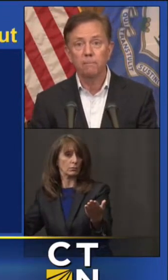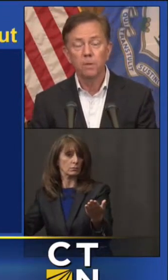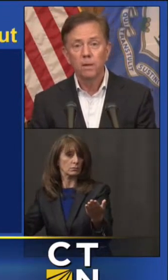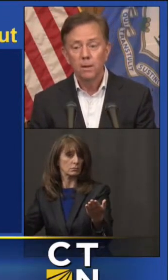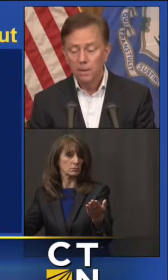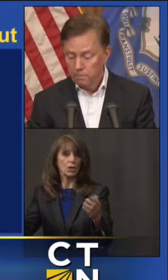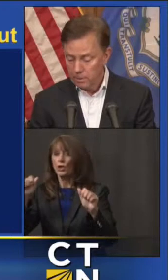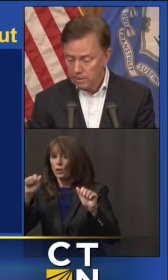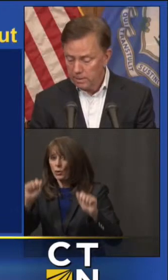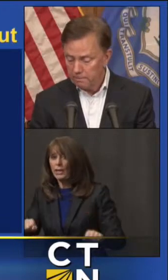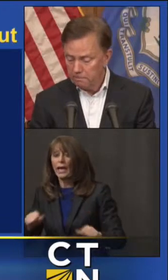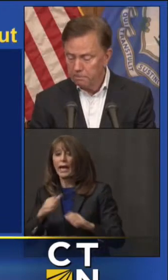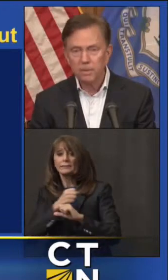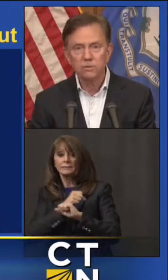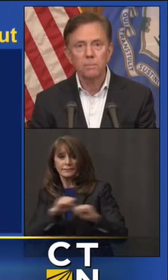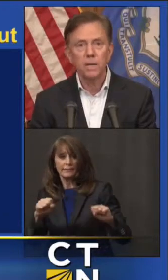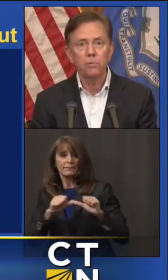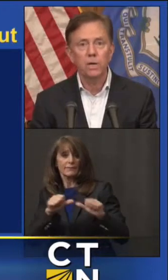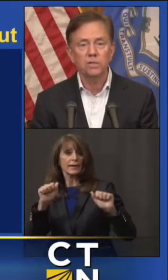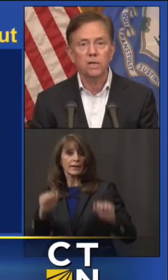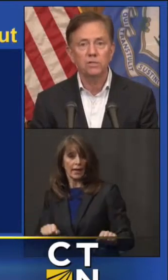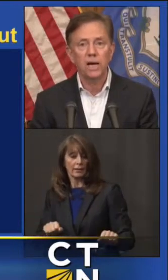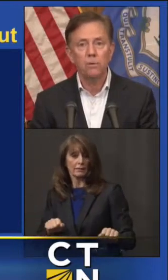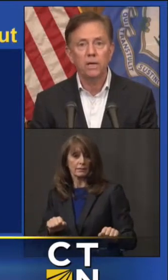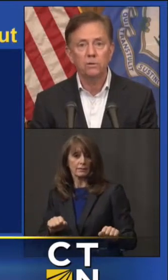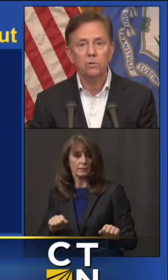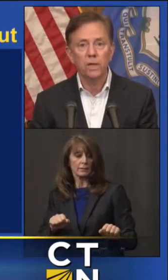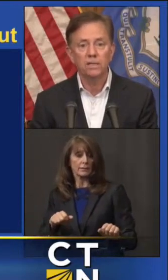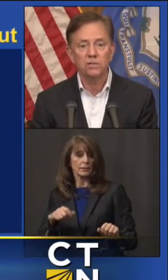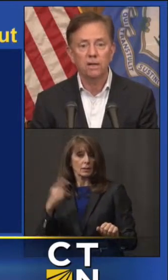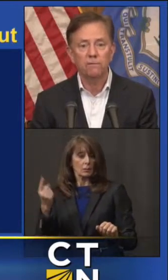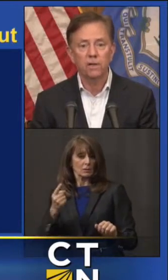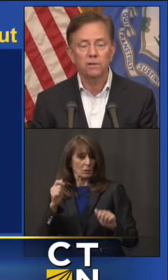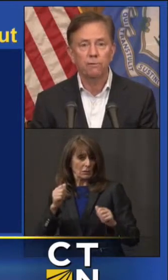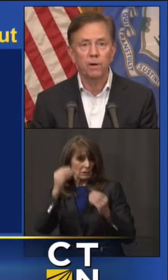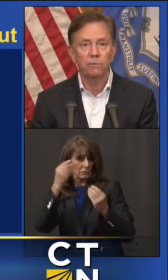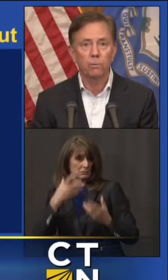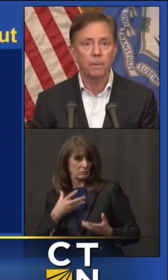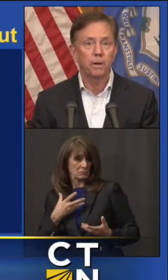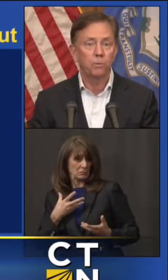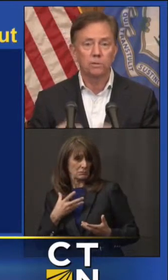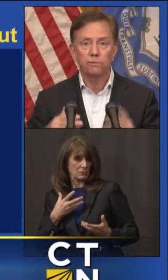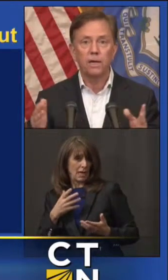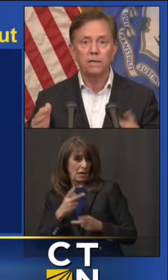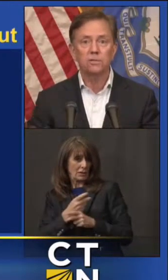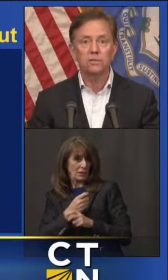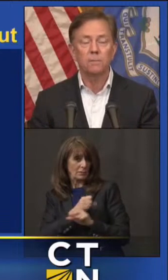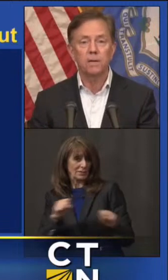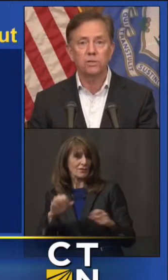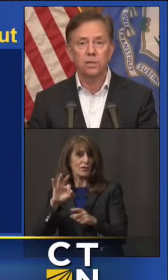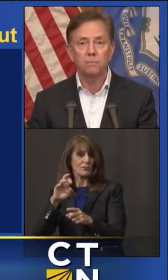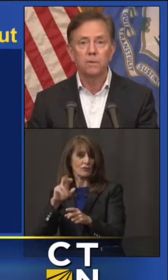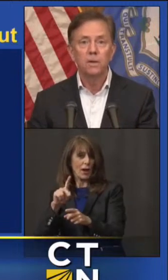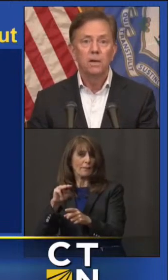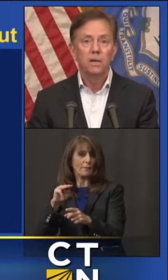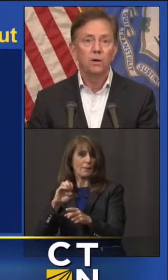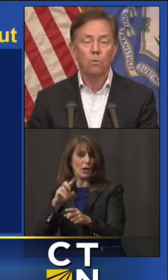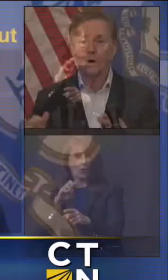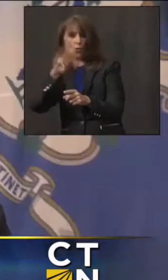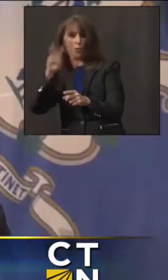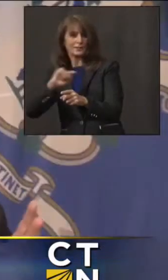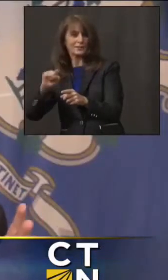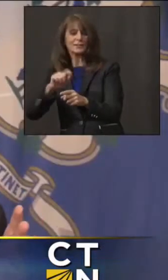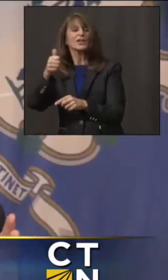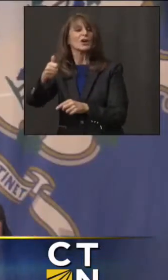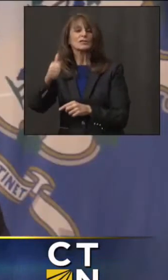safely. But somebody who can tell us how we can do that safely is Fran Rabinowitz. Fran, as I mentioned, works